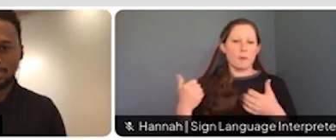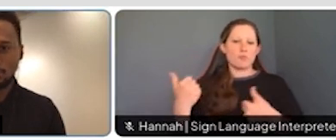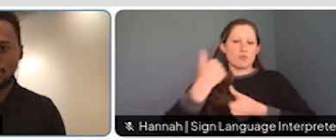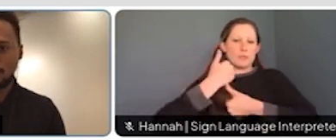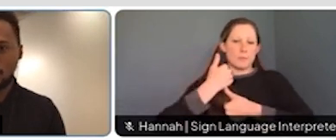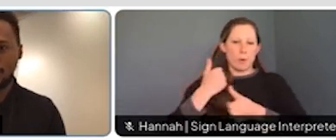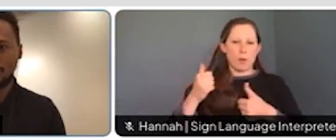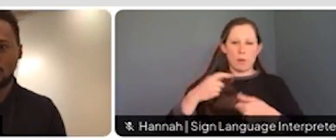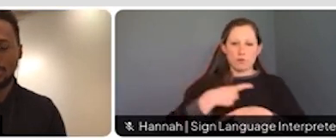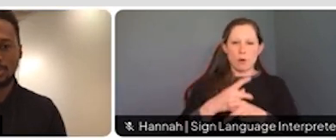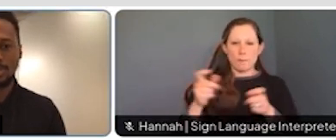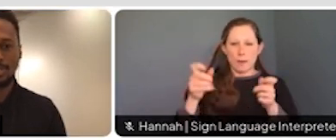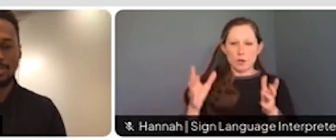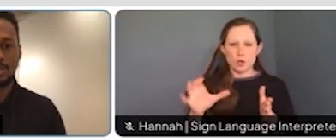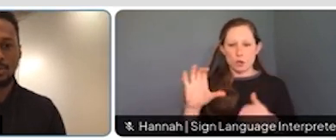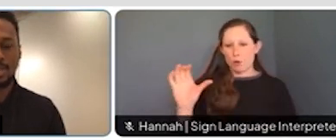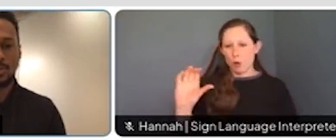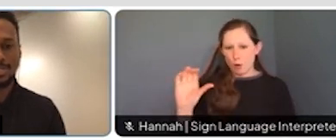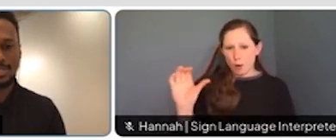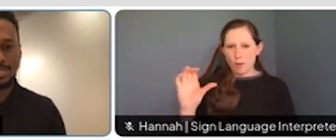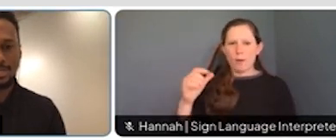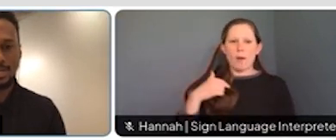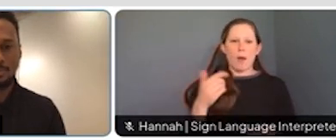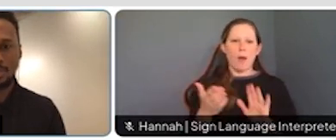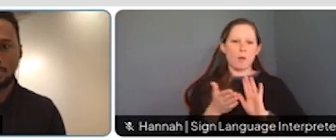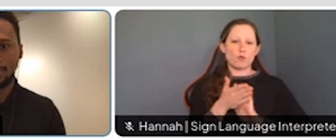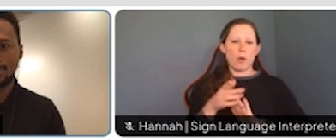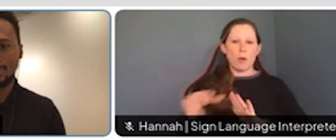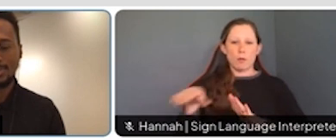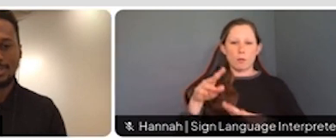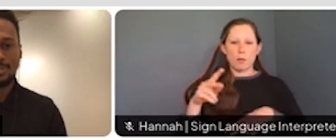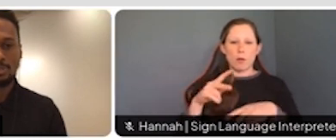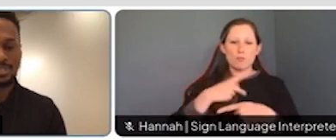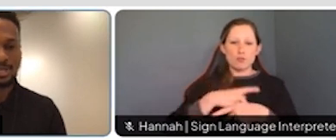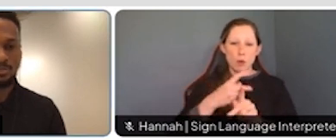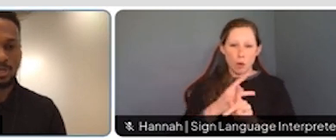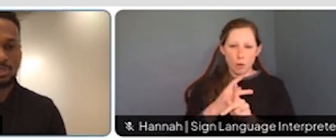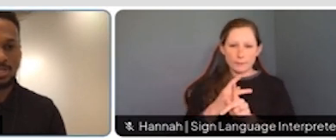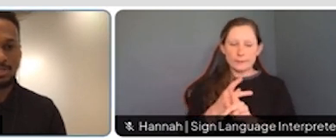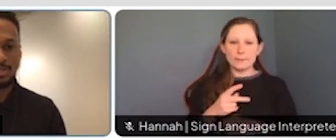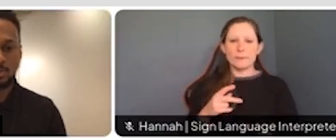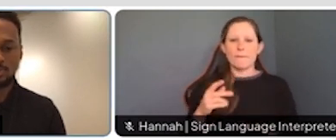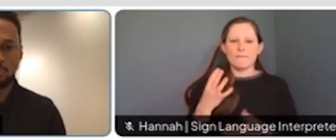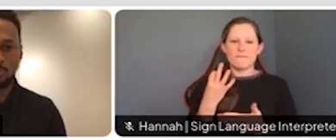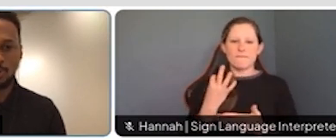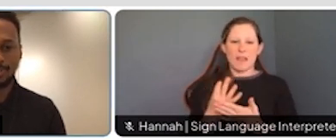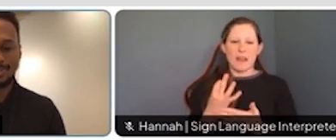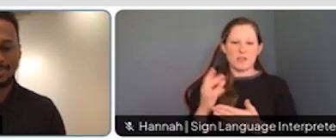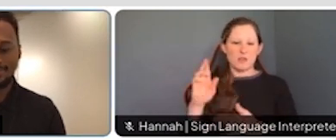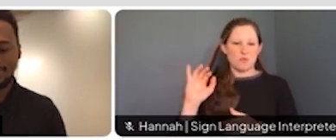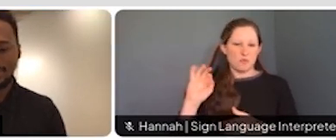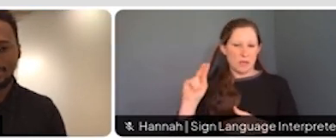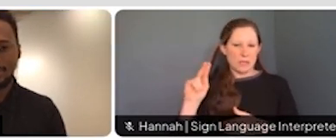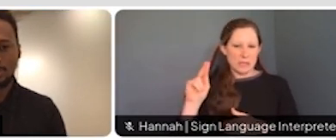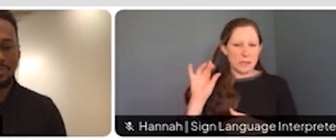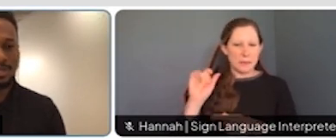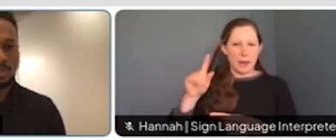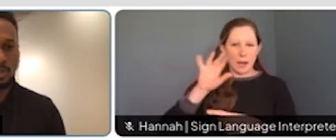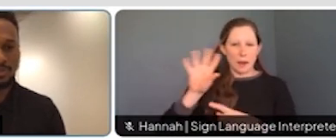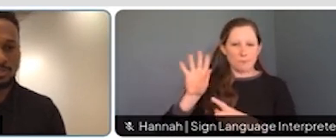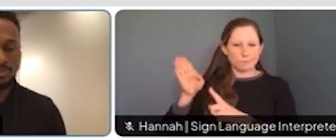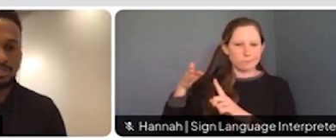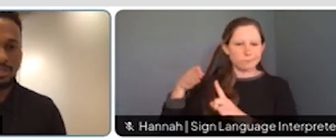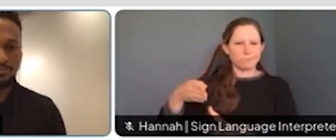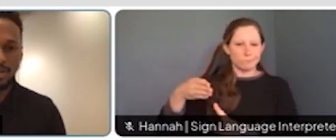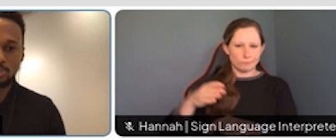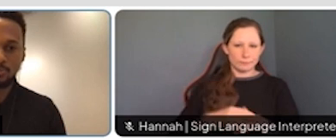our financial risk products, which is our KYC and AML products, transaction monitoring, as well as fraud products. I spent the